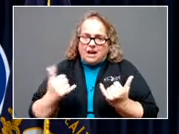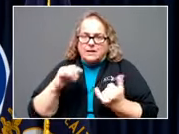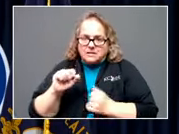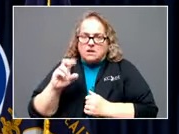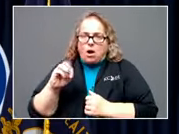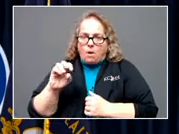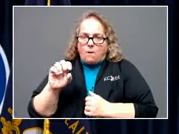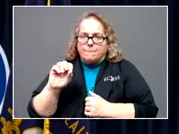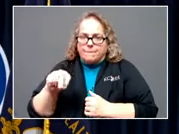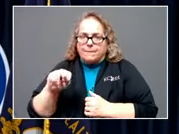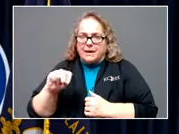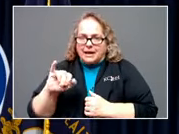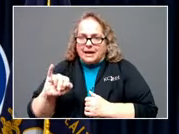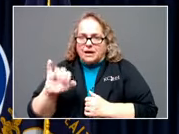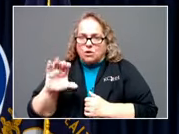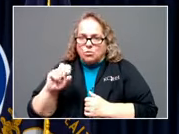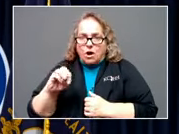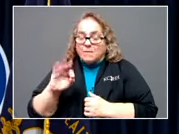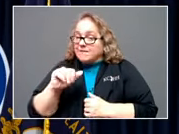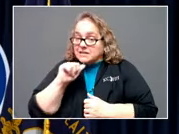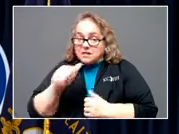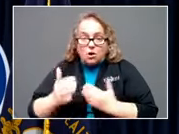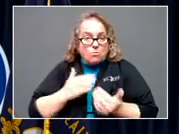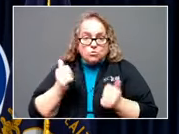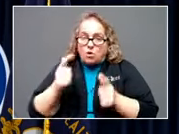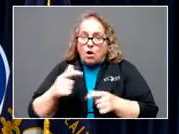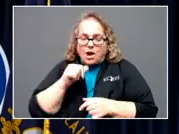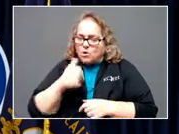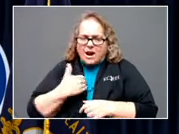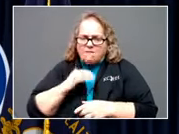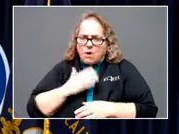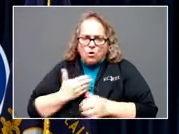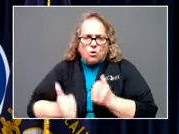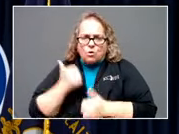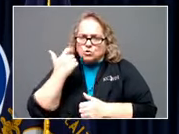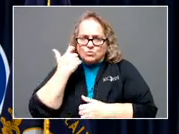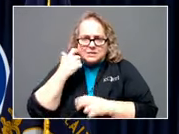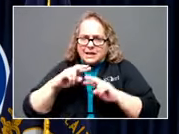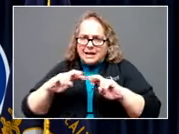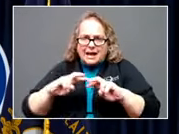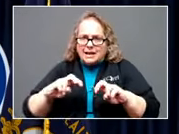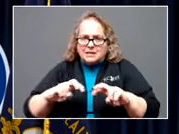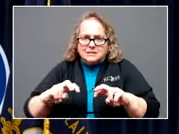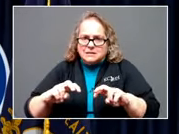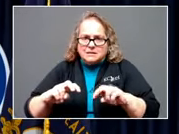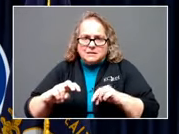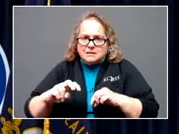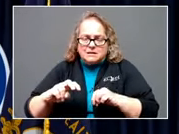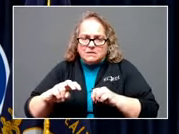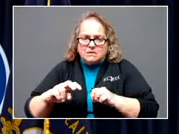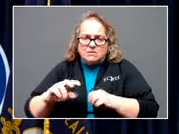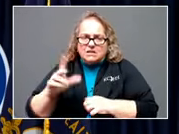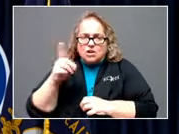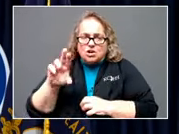is substantially all. I don't have our most recent analysis. Probably 80% or more at least. Dr. Stack